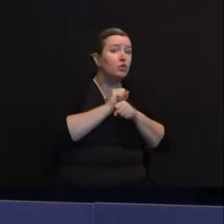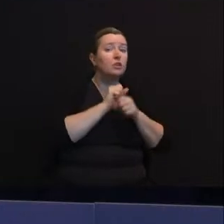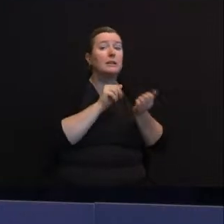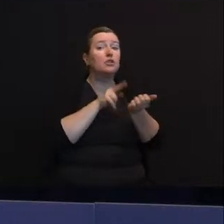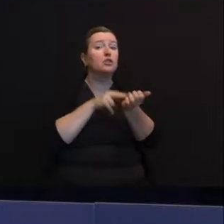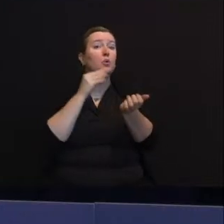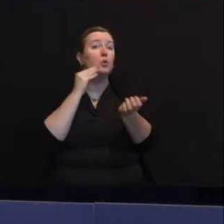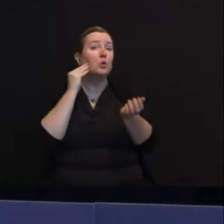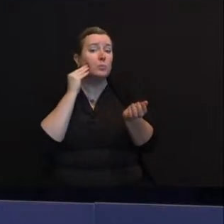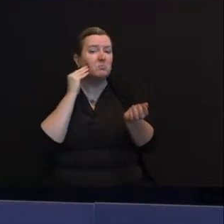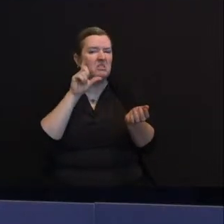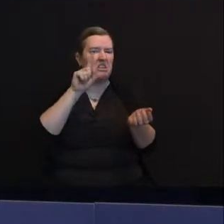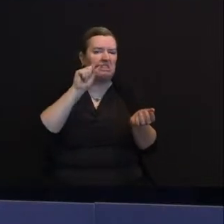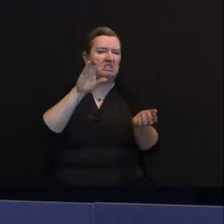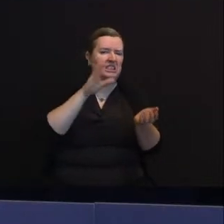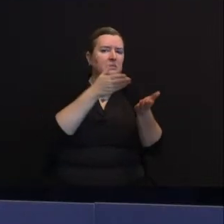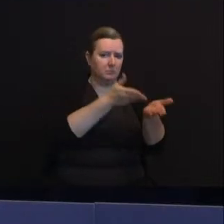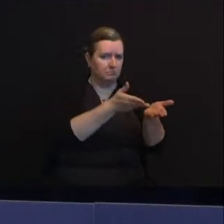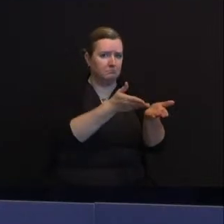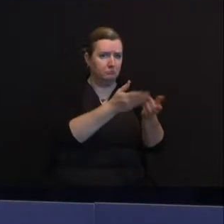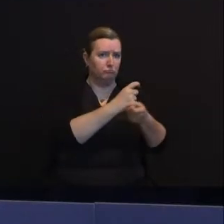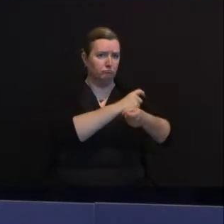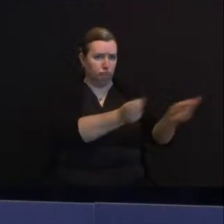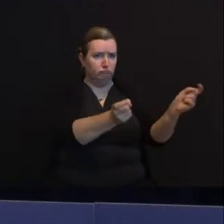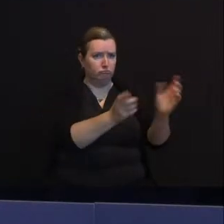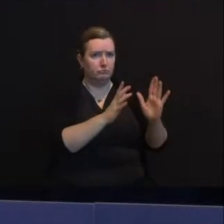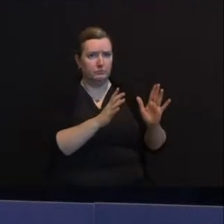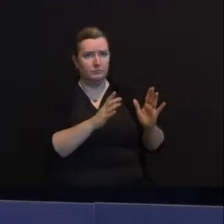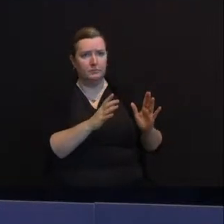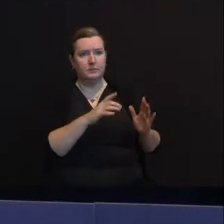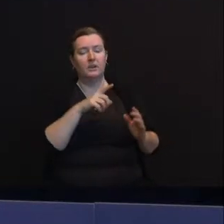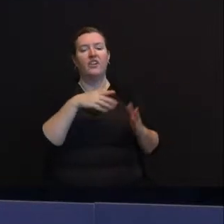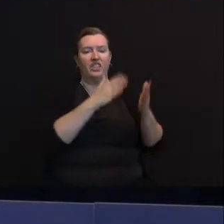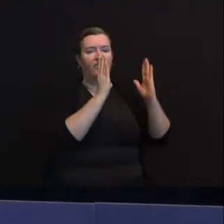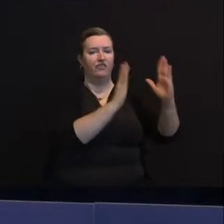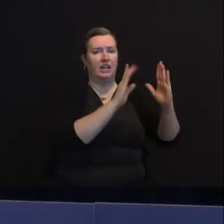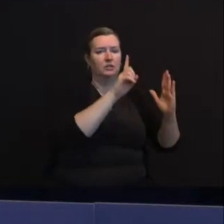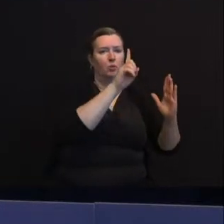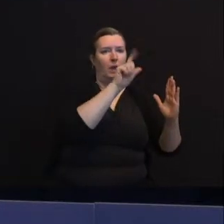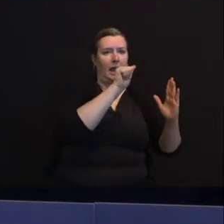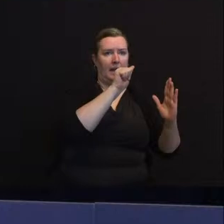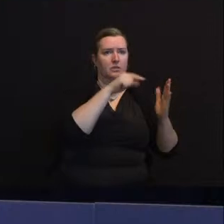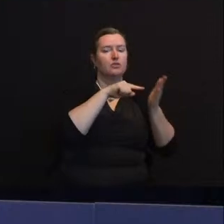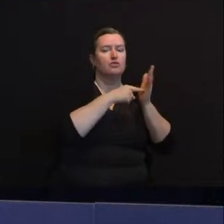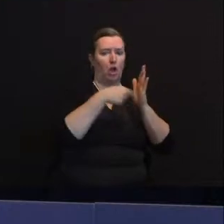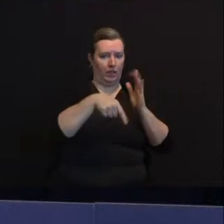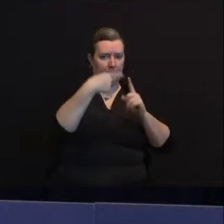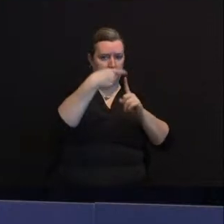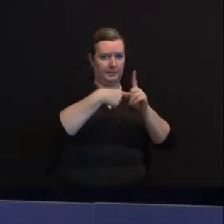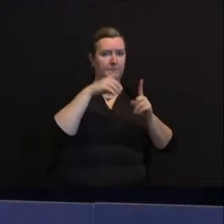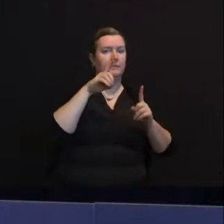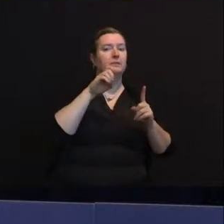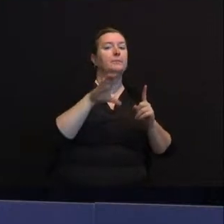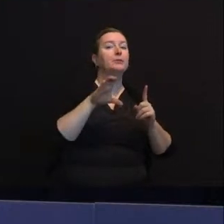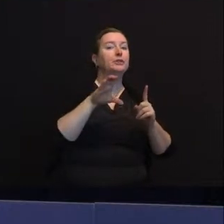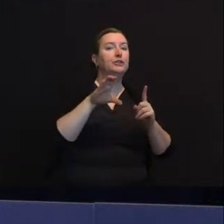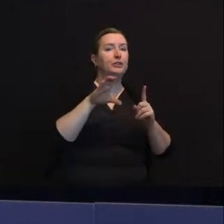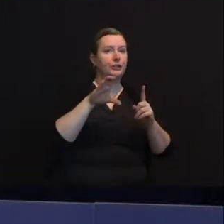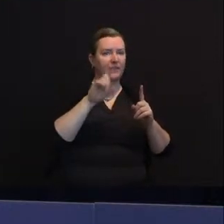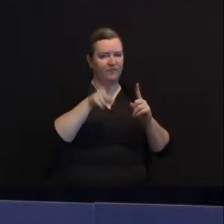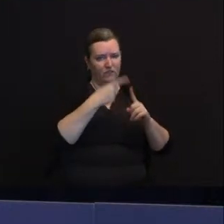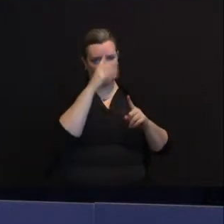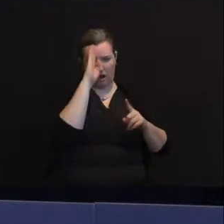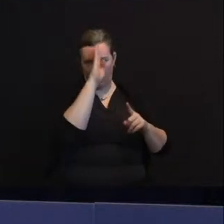facilities. Phase 1A is expected to start this month with hospital-based workers and continue